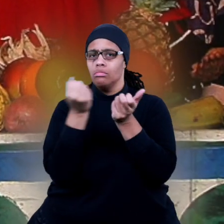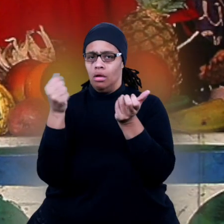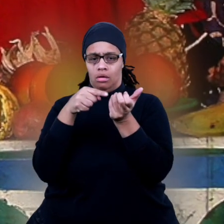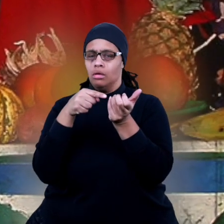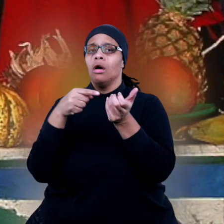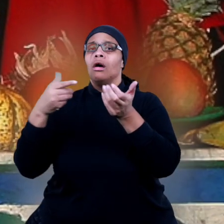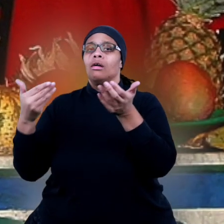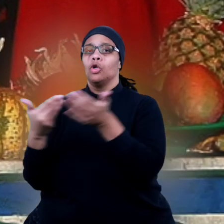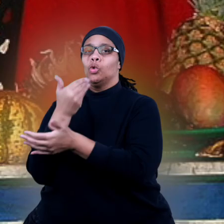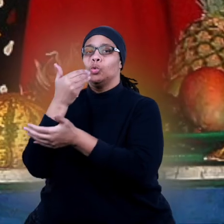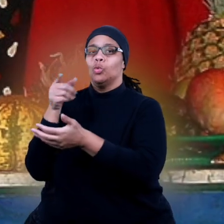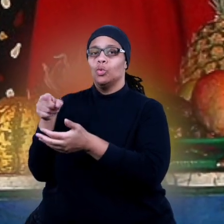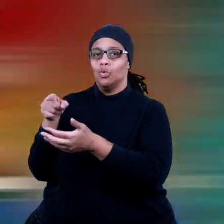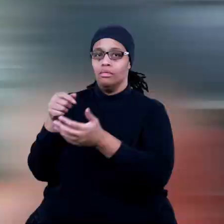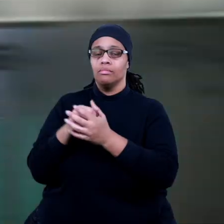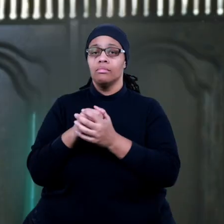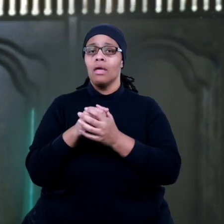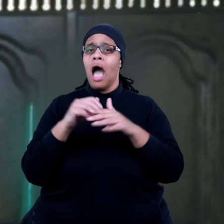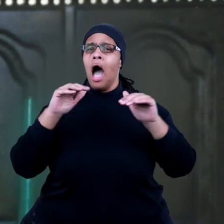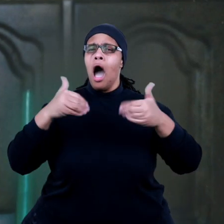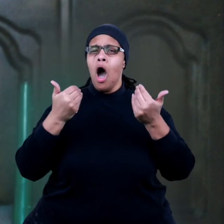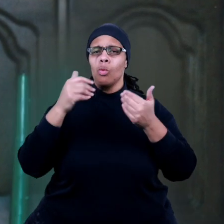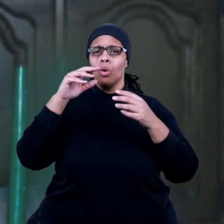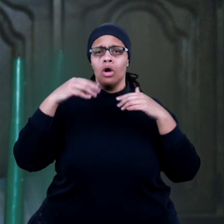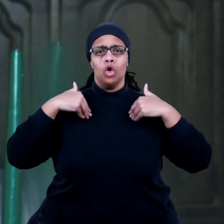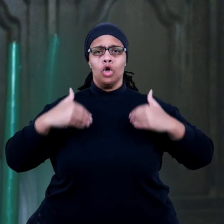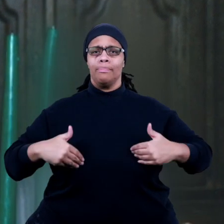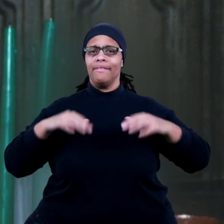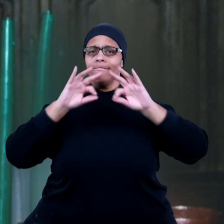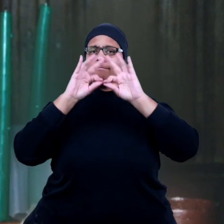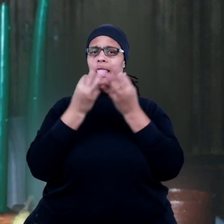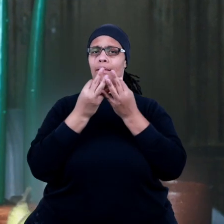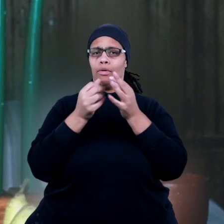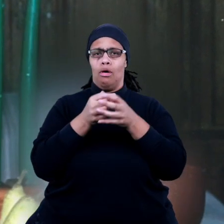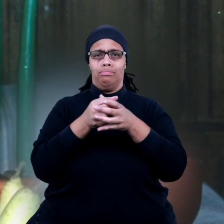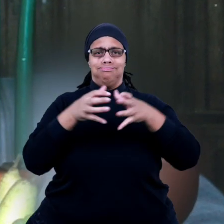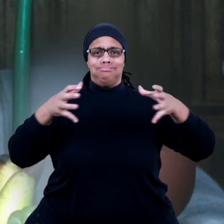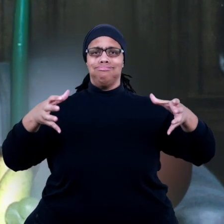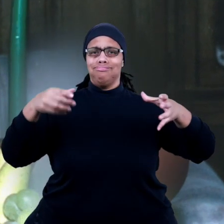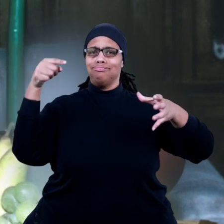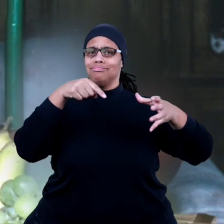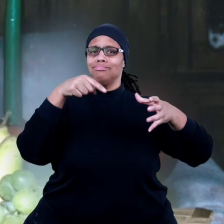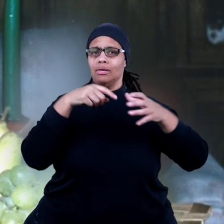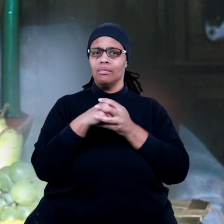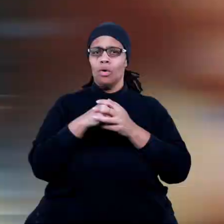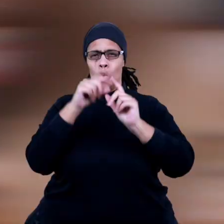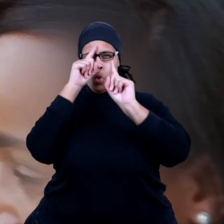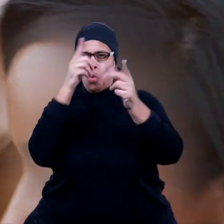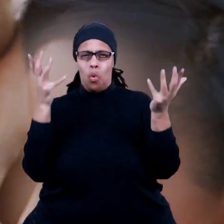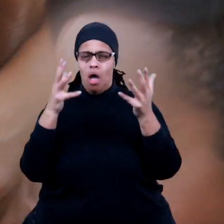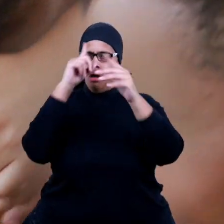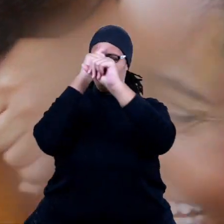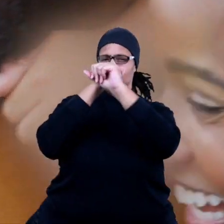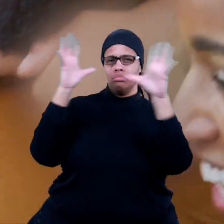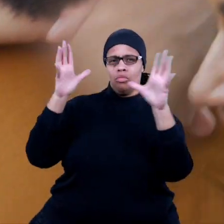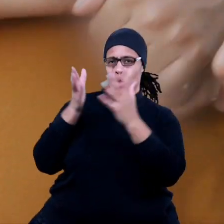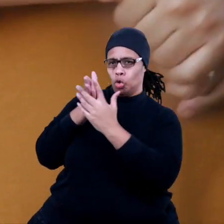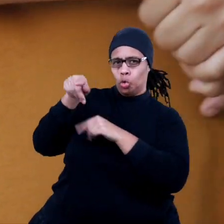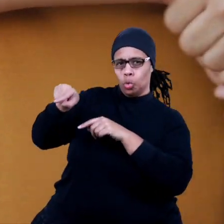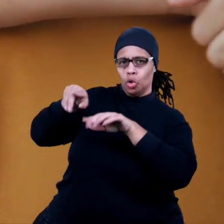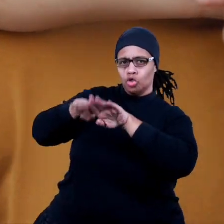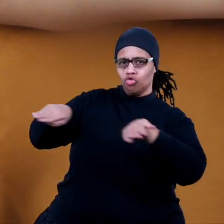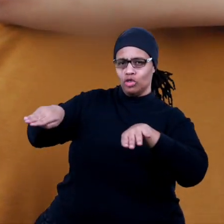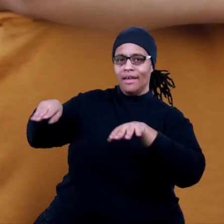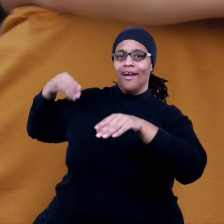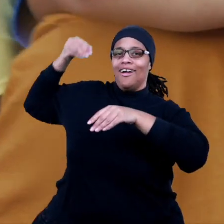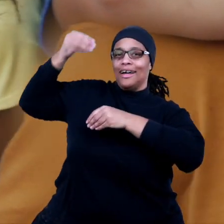that branch off to form new stalks. This is symbolic of how the human family is created. It also celebrates